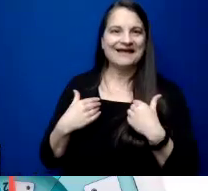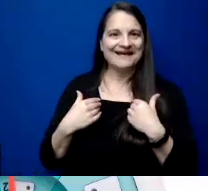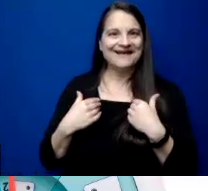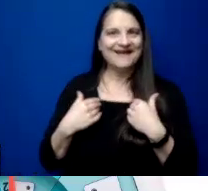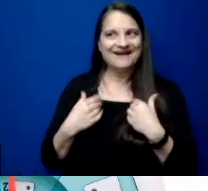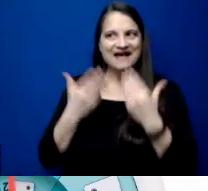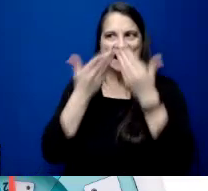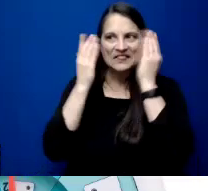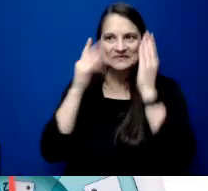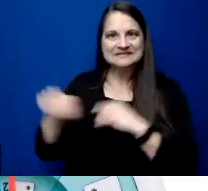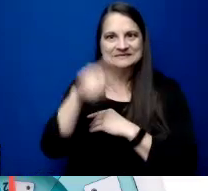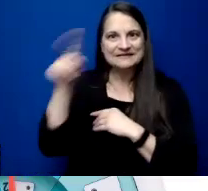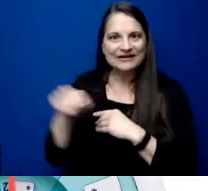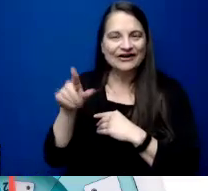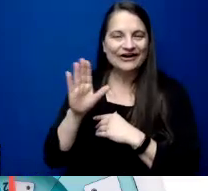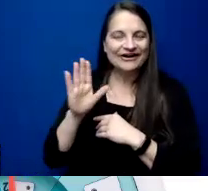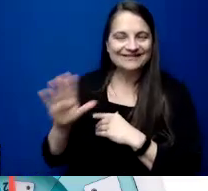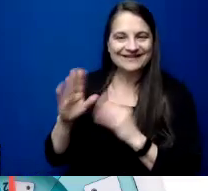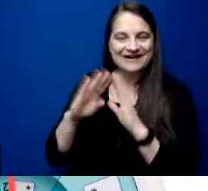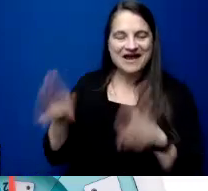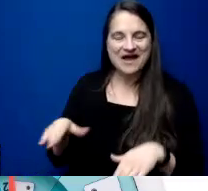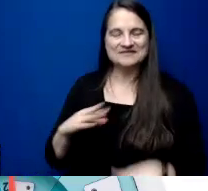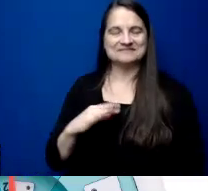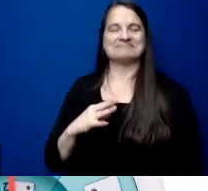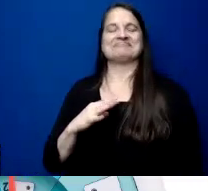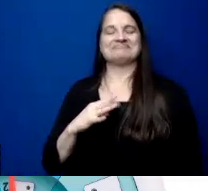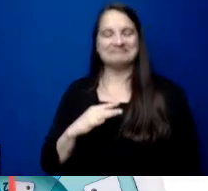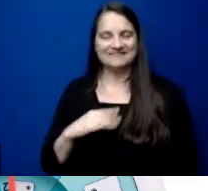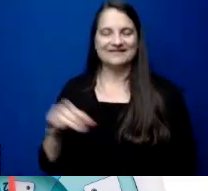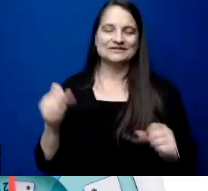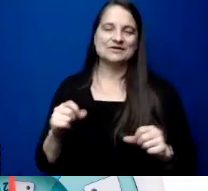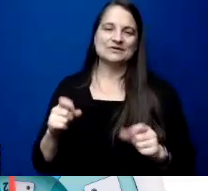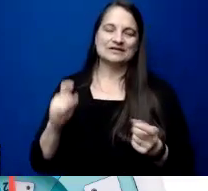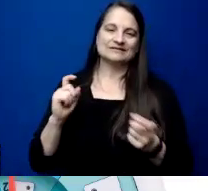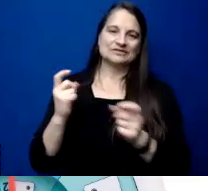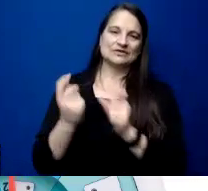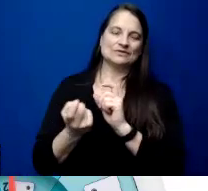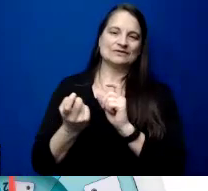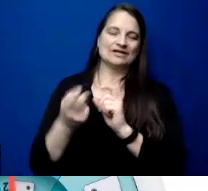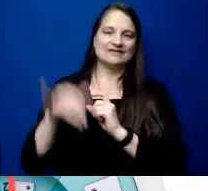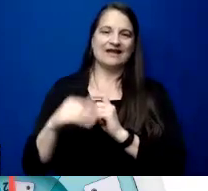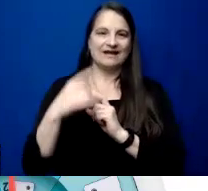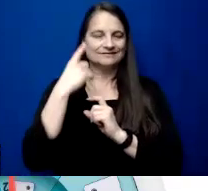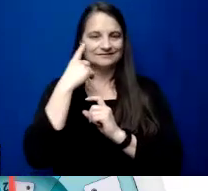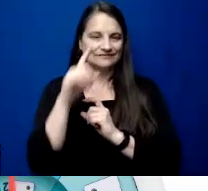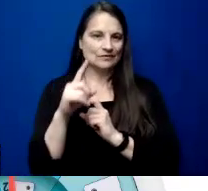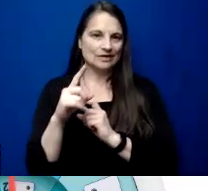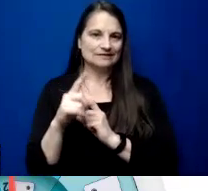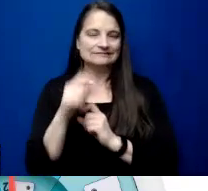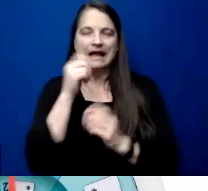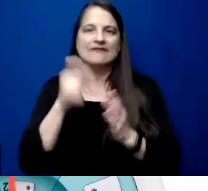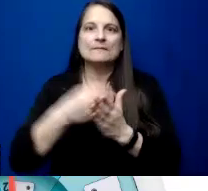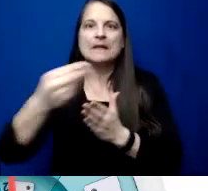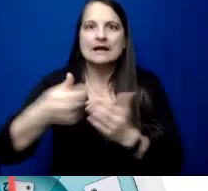spinner at their house. And something like that could be customized for game night too. So if you want to DIY something rather than purchase